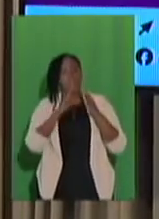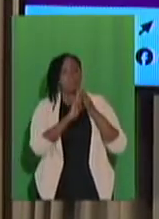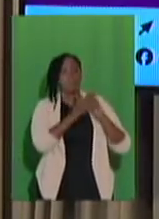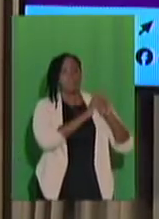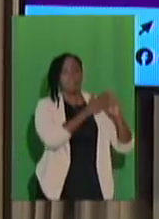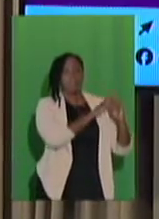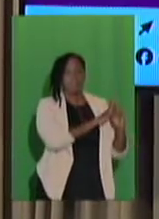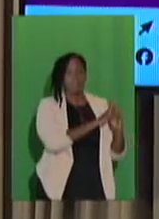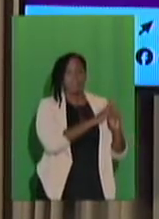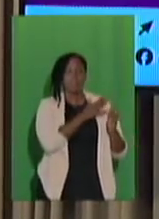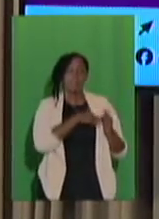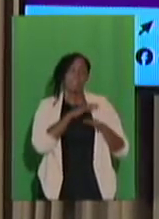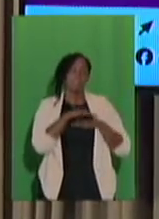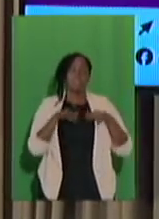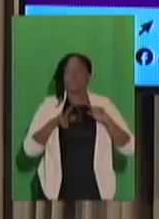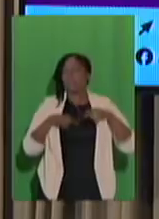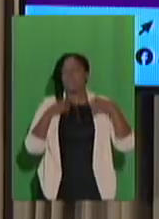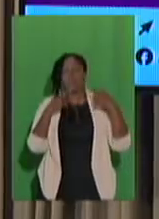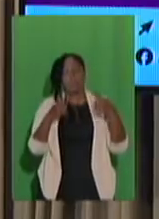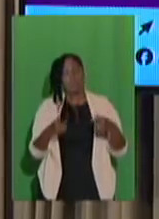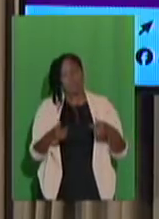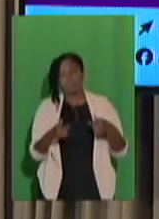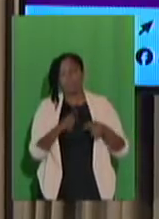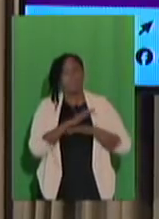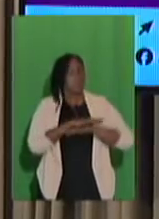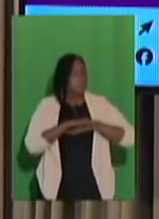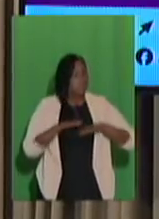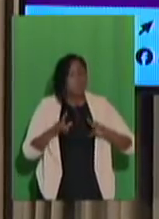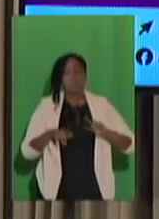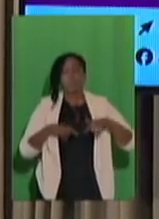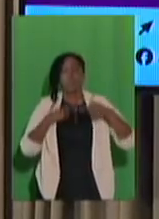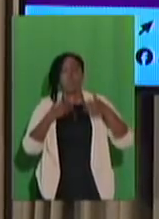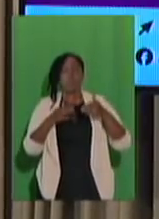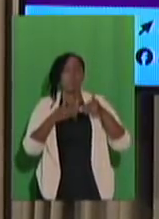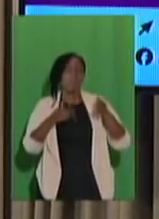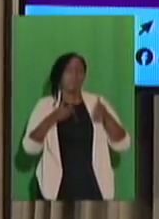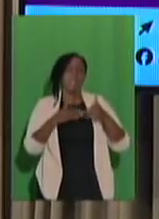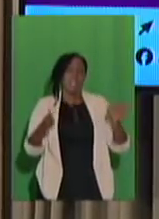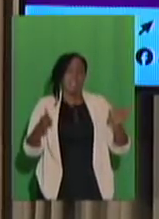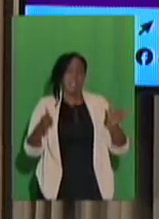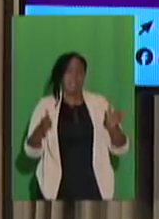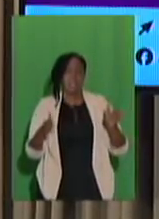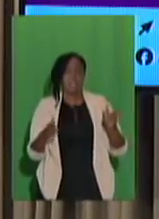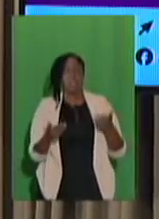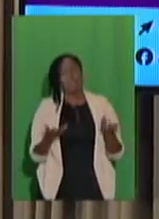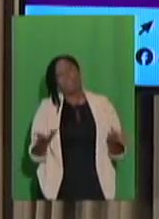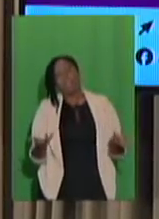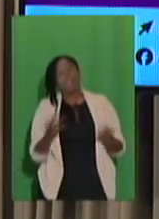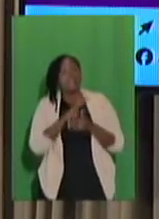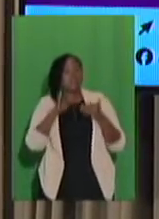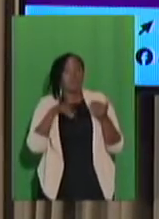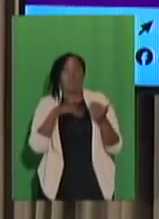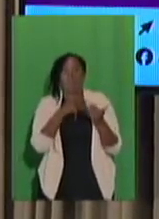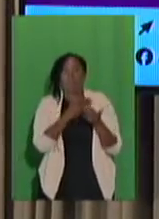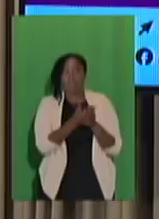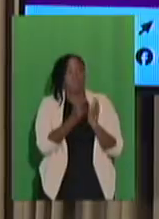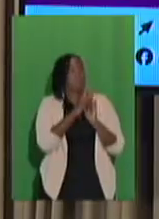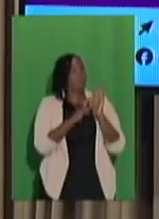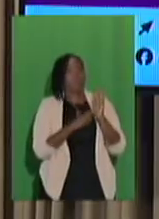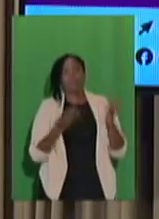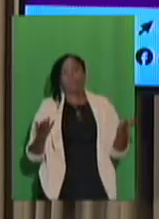not to go out into the public domain. That is a general